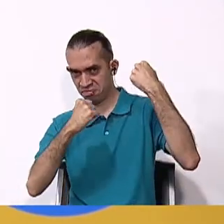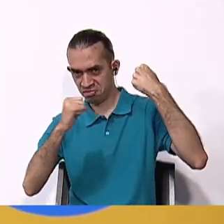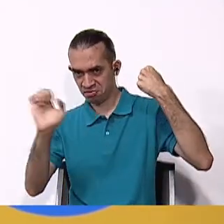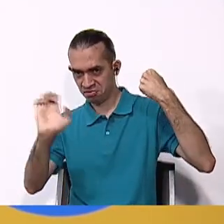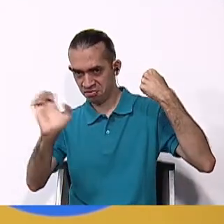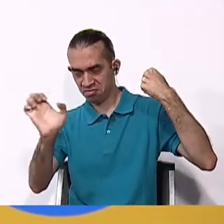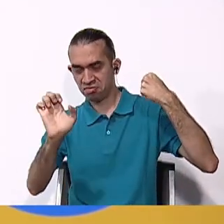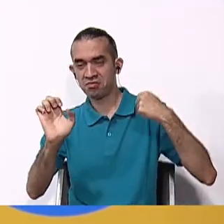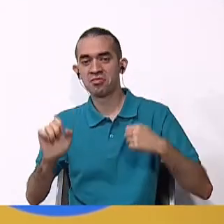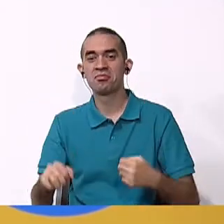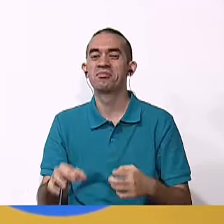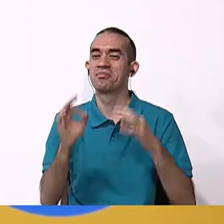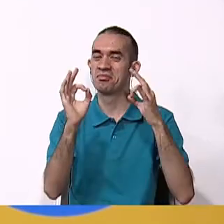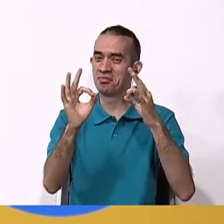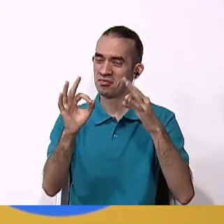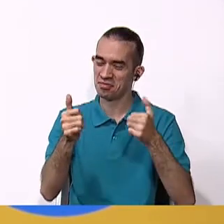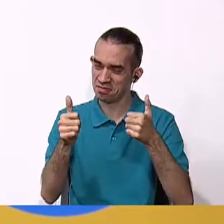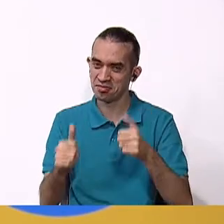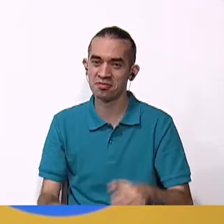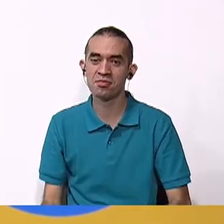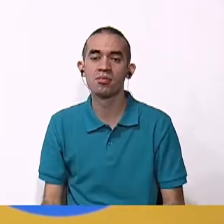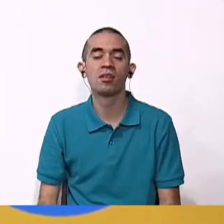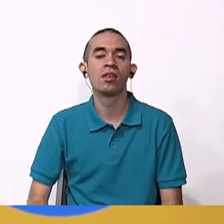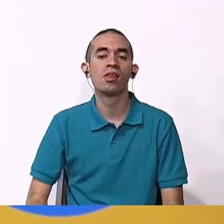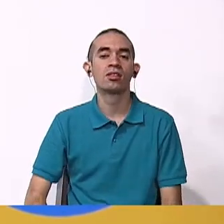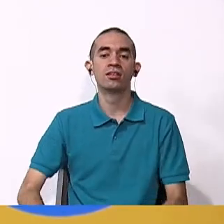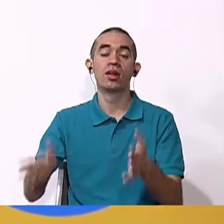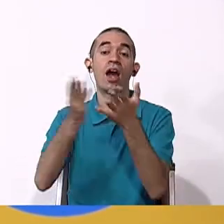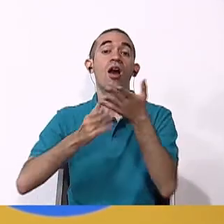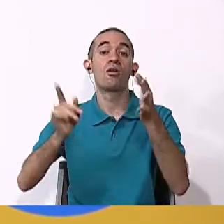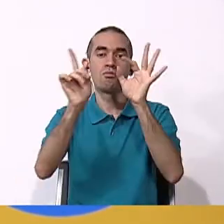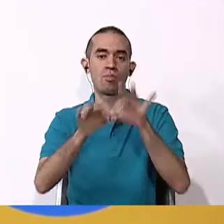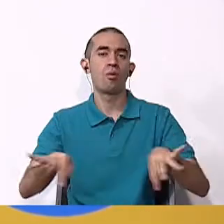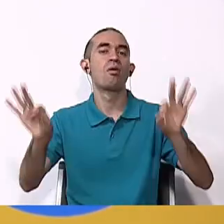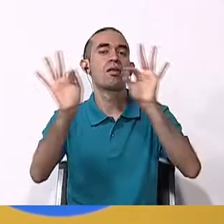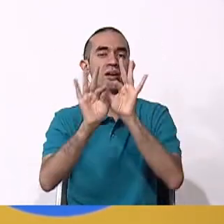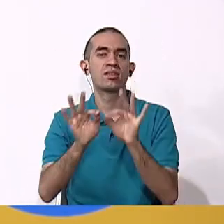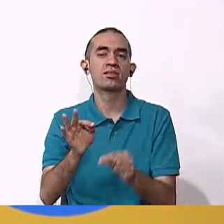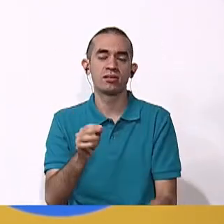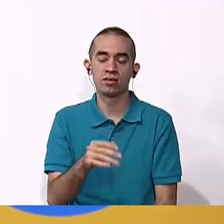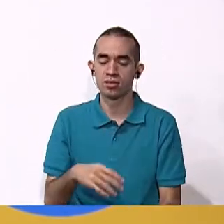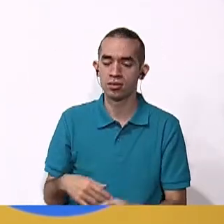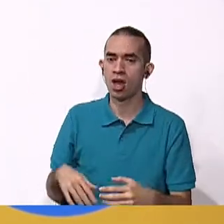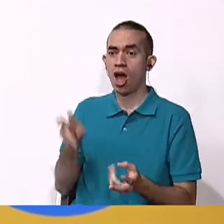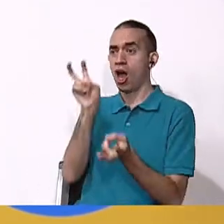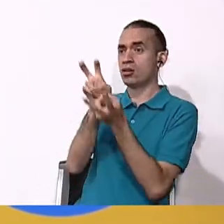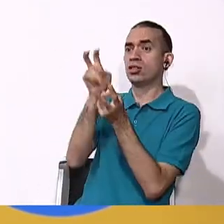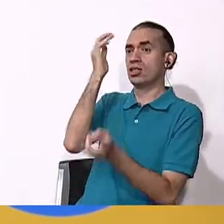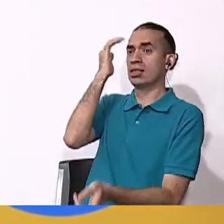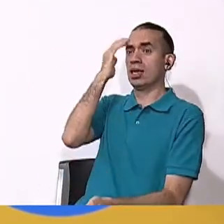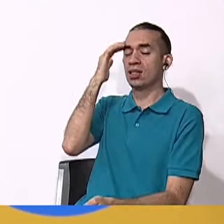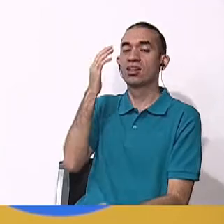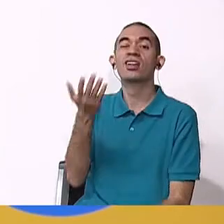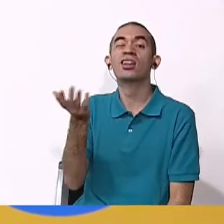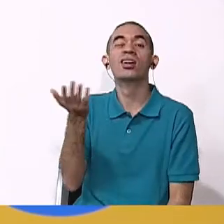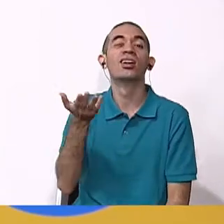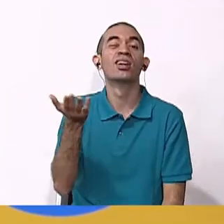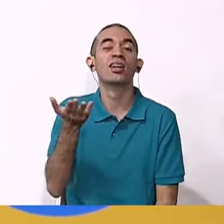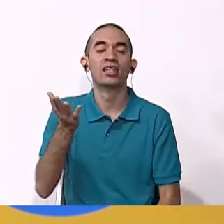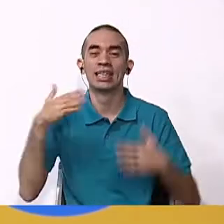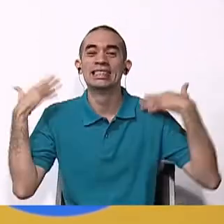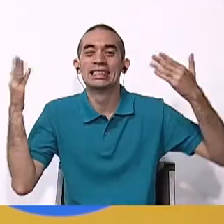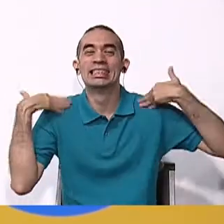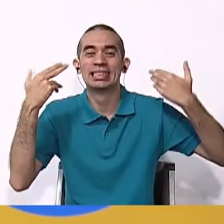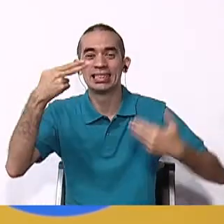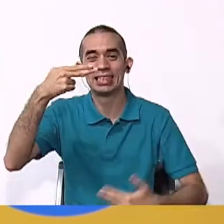energy. Uh-huh, very good. And something very important. I know, teacher, I know. To be